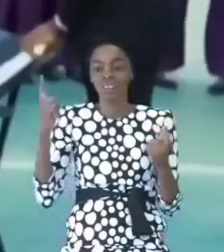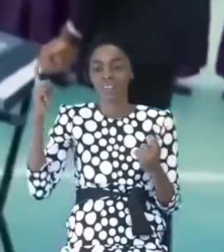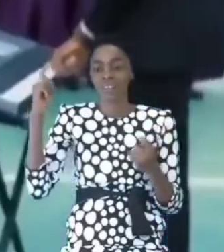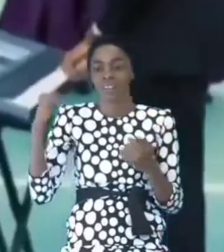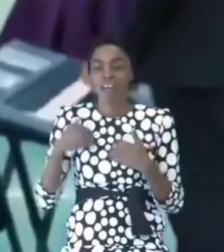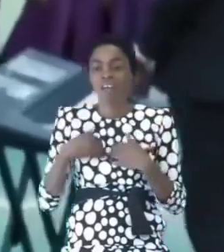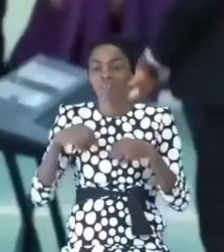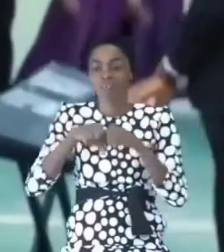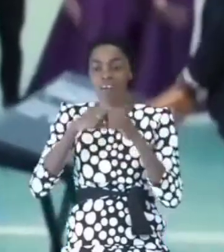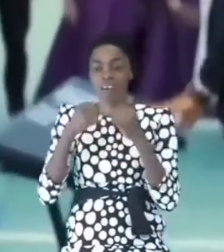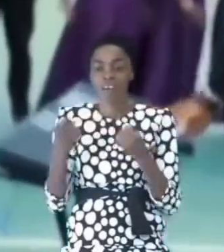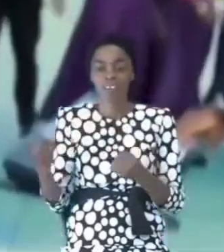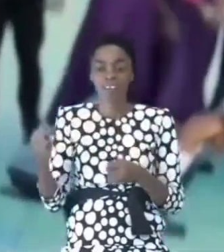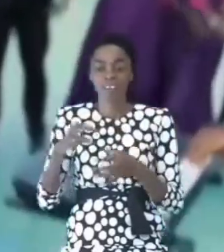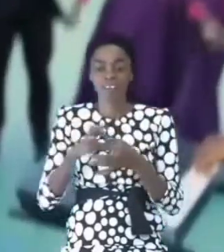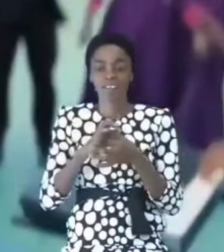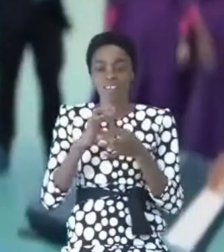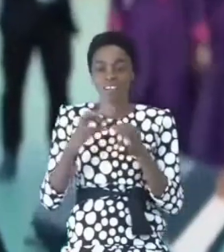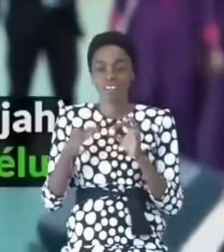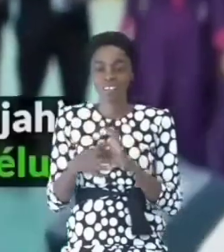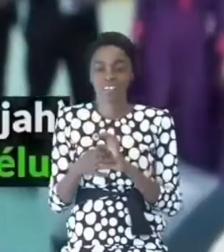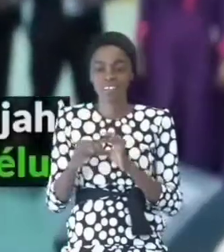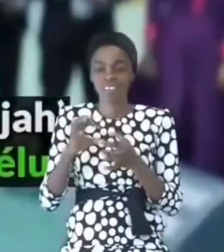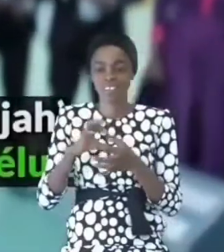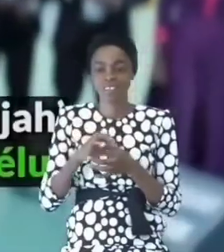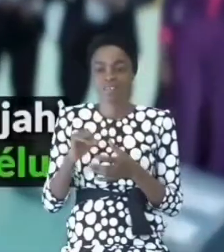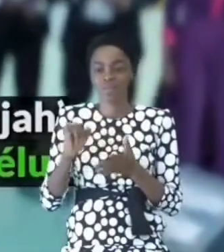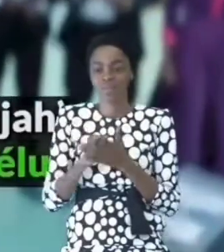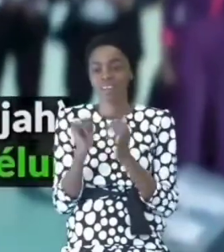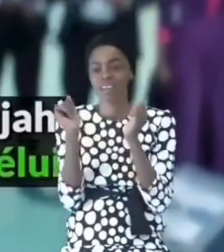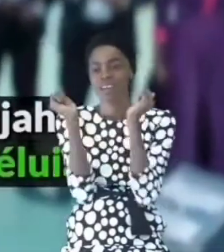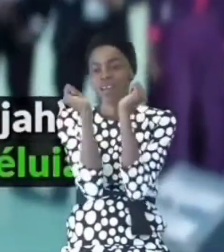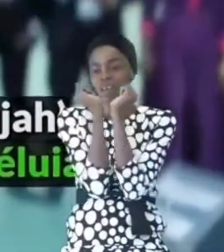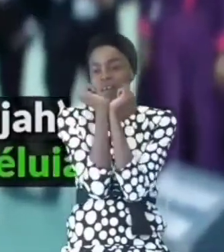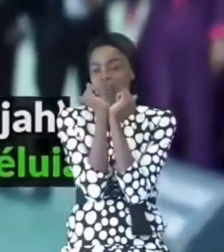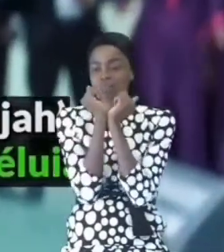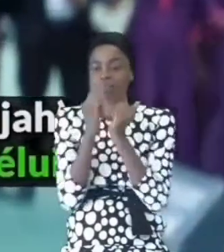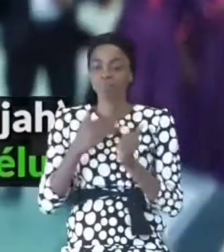Oh, you have broken the chains that held my captive.